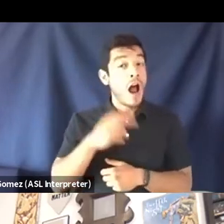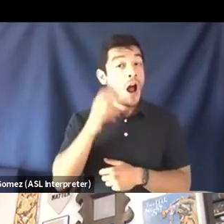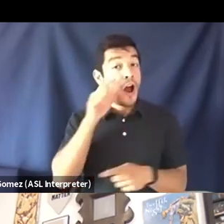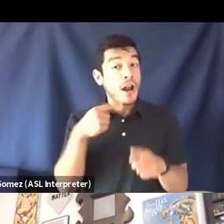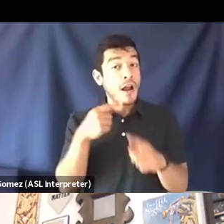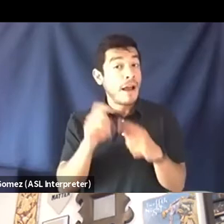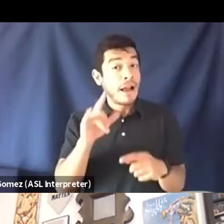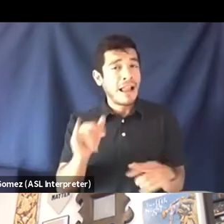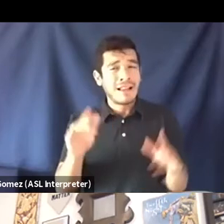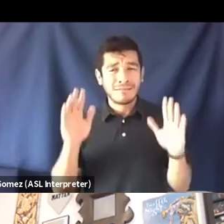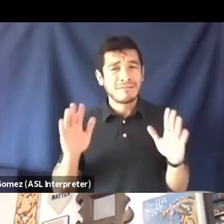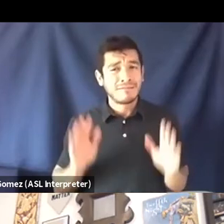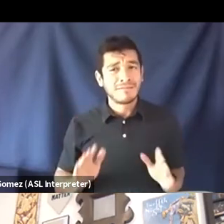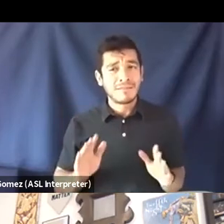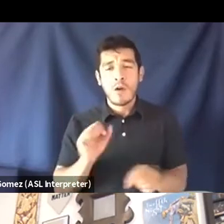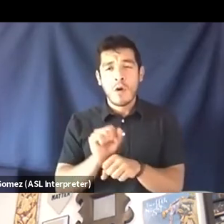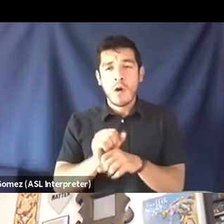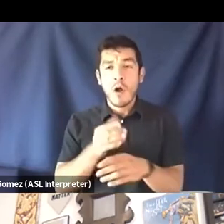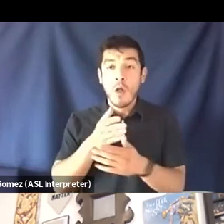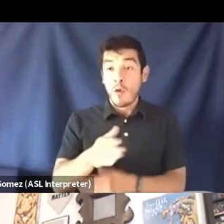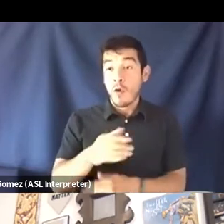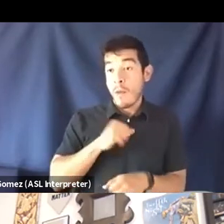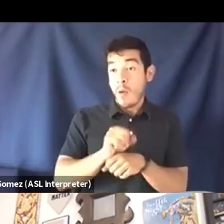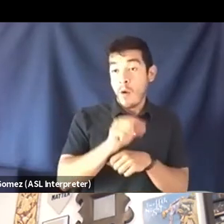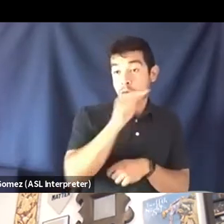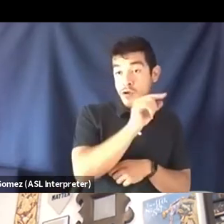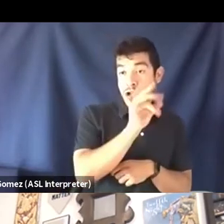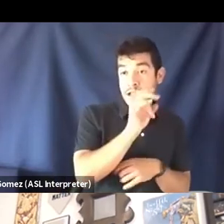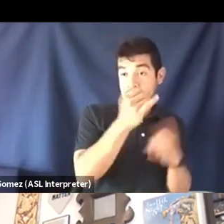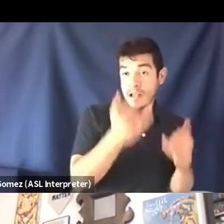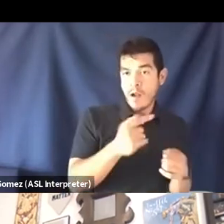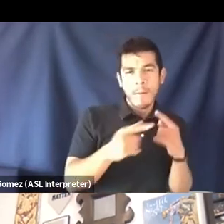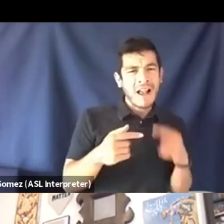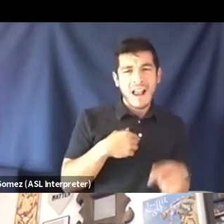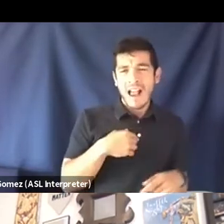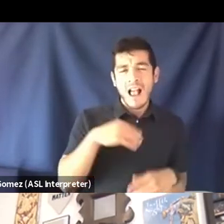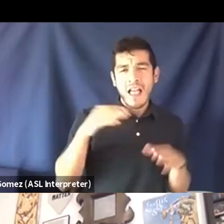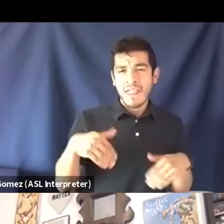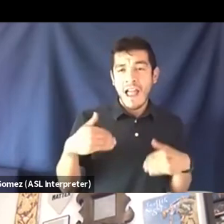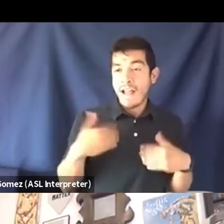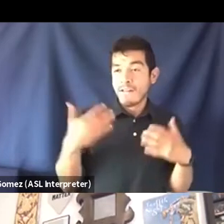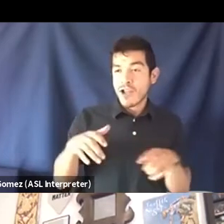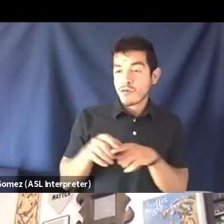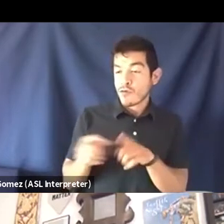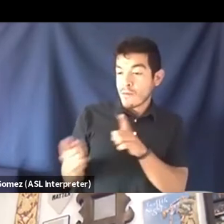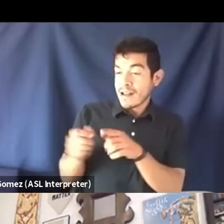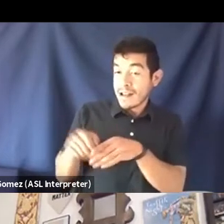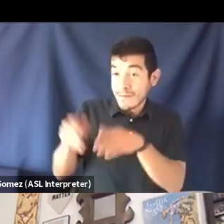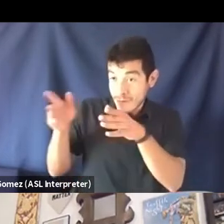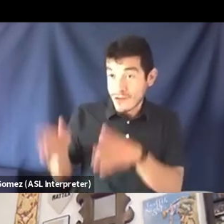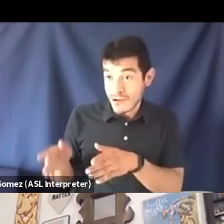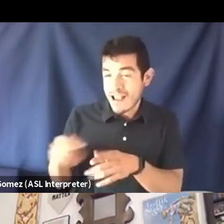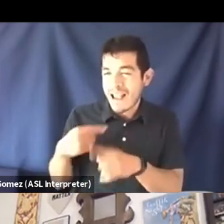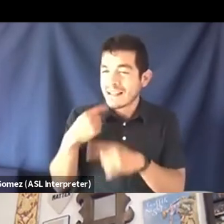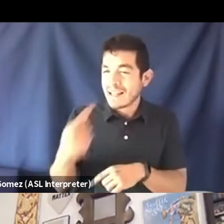incredible activism through my work at Justice Now, but didn't actually have a chance to meet her until a couple of years